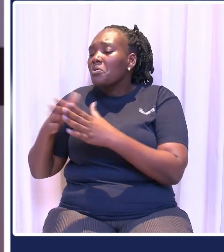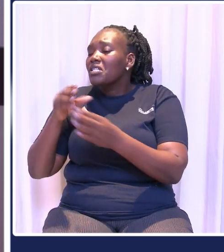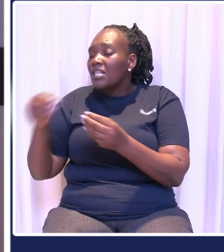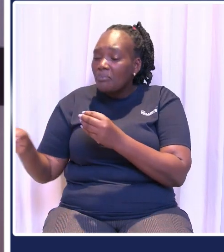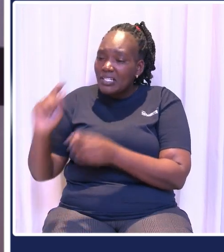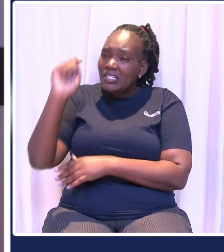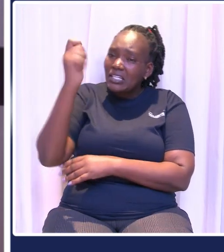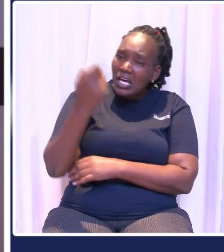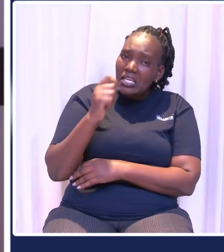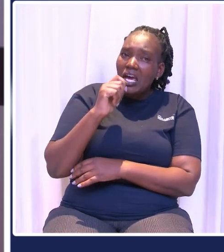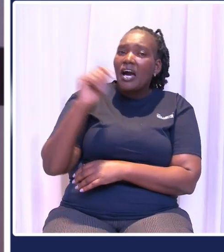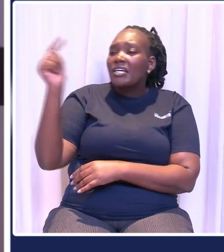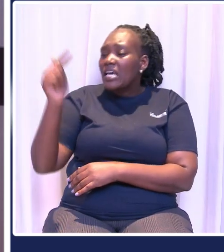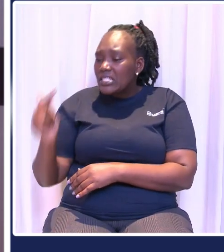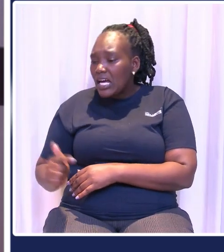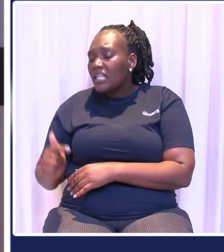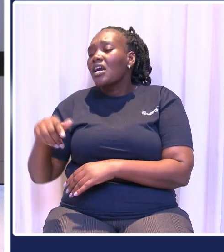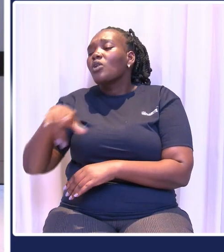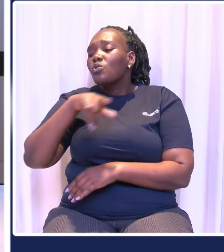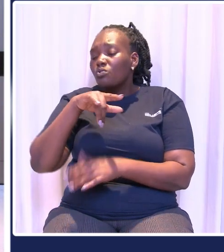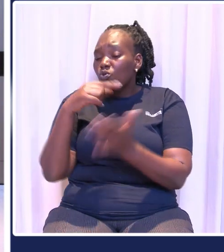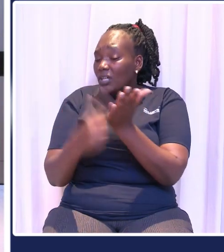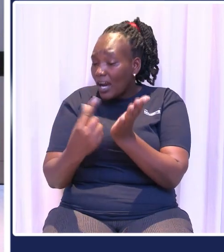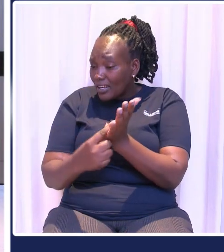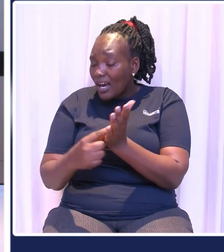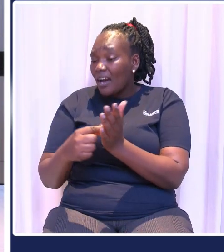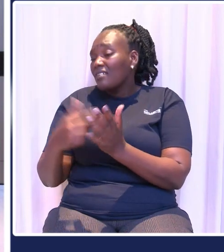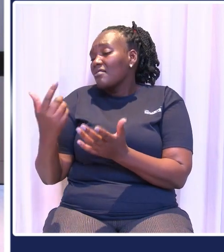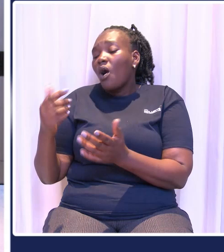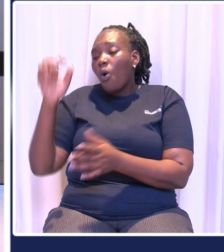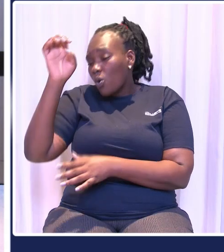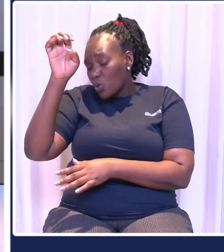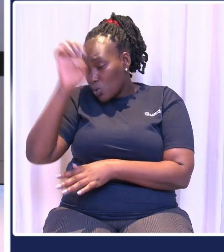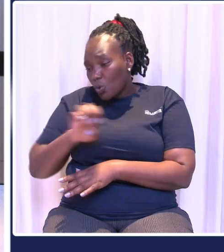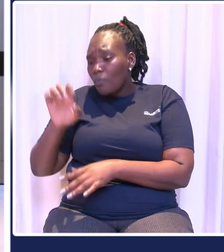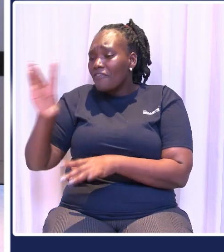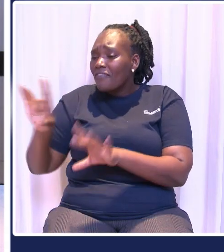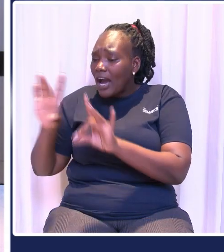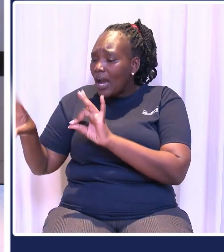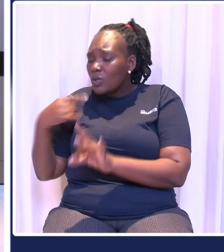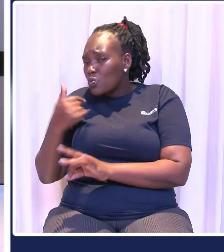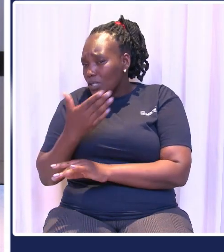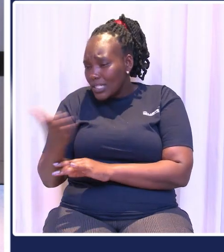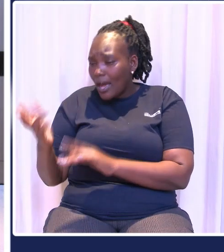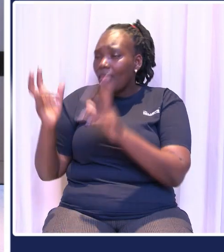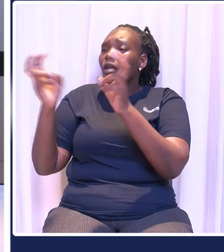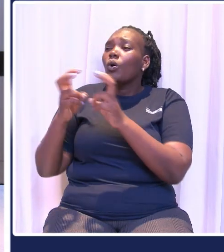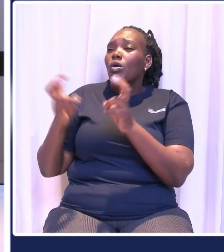Tanzania, Uganda, Ethiopia, whatever. You find out who's there and contact